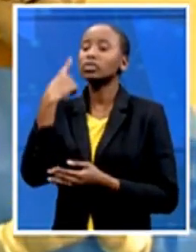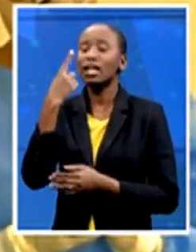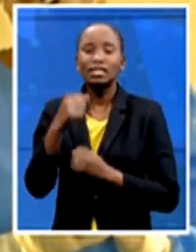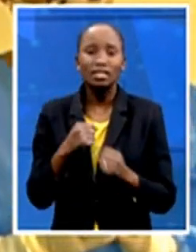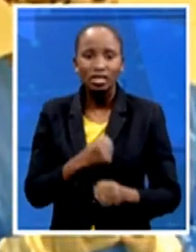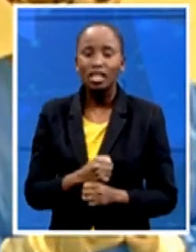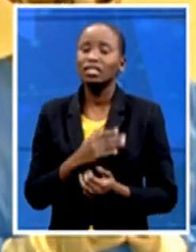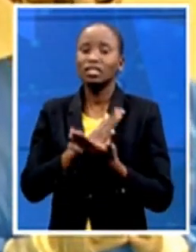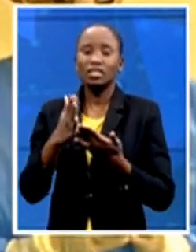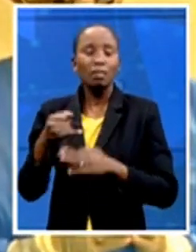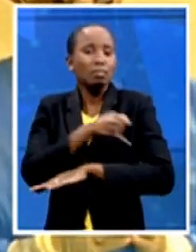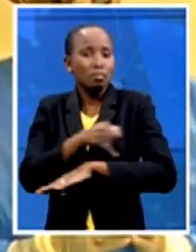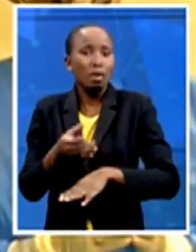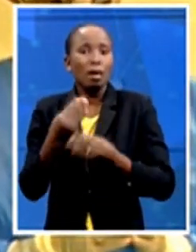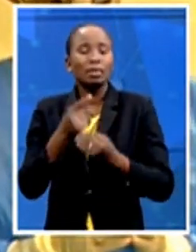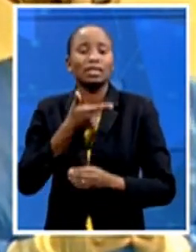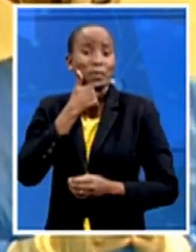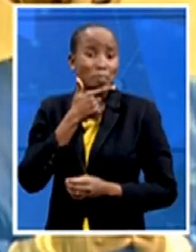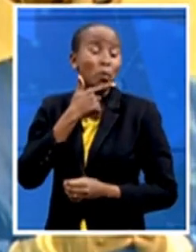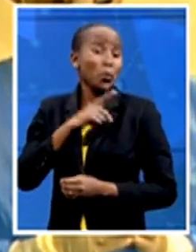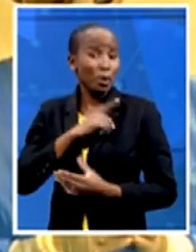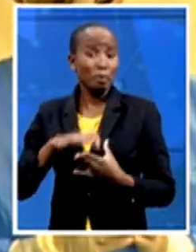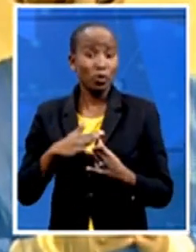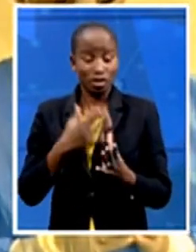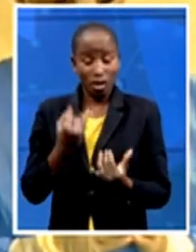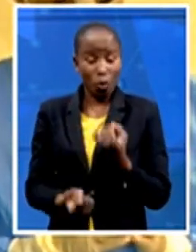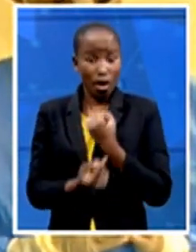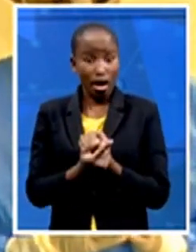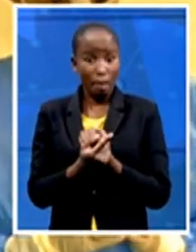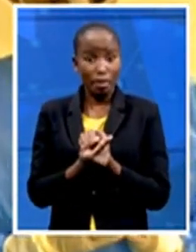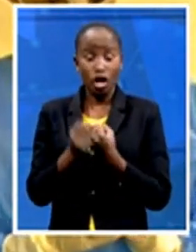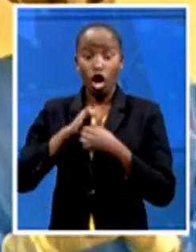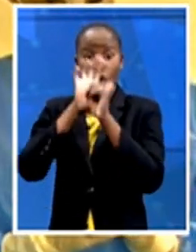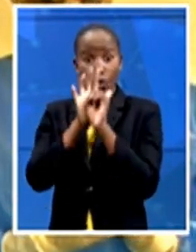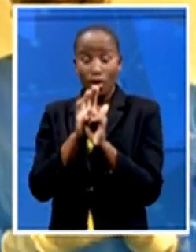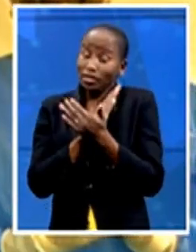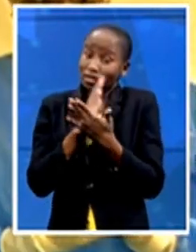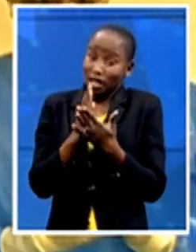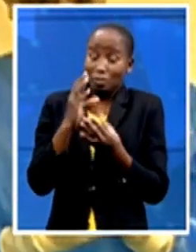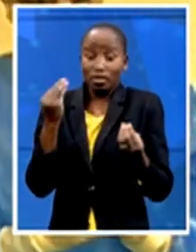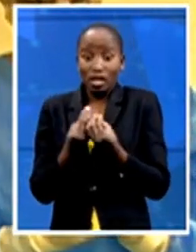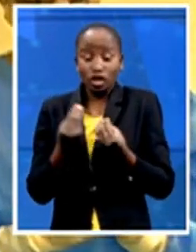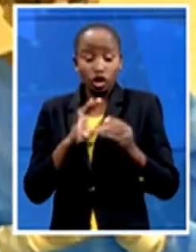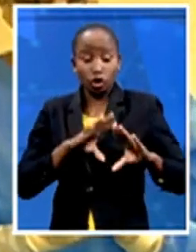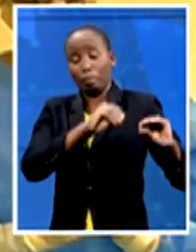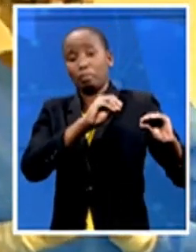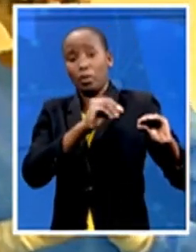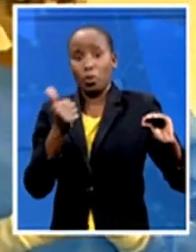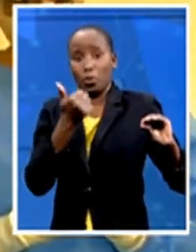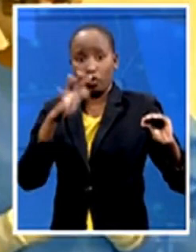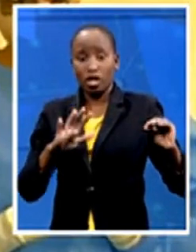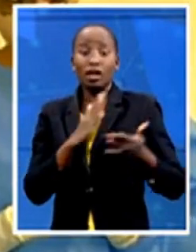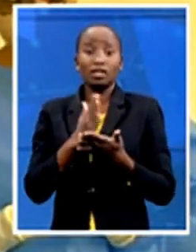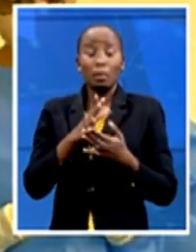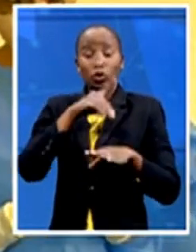with the third wave currently, we had to stop some of these procedures because all our doctors had to focus on that. So it won't only